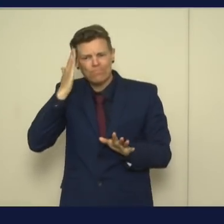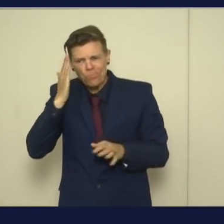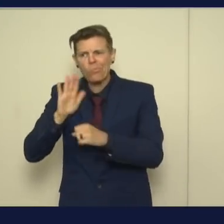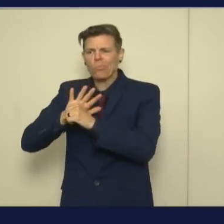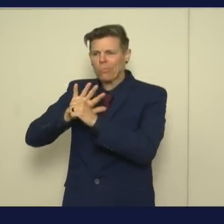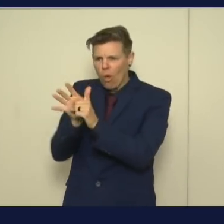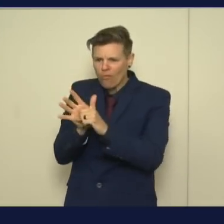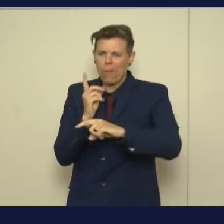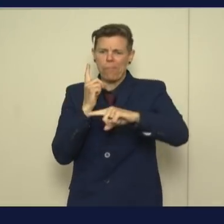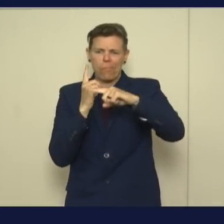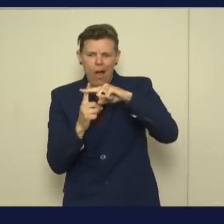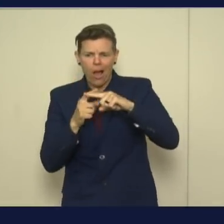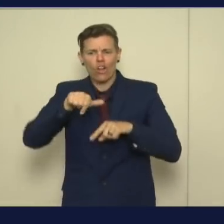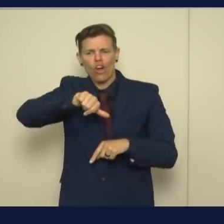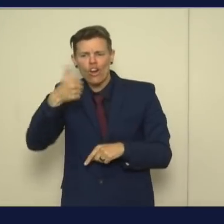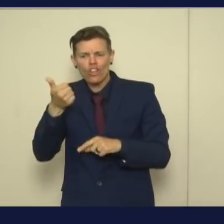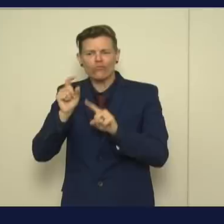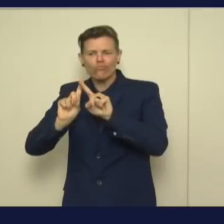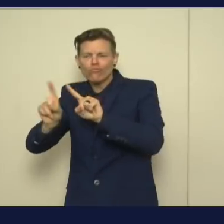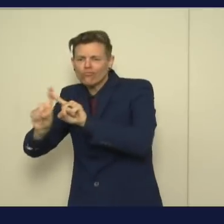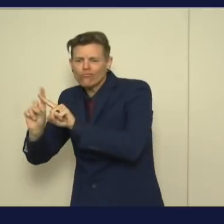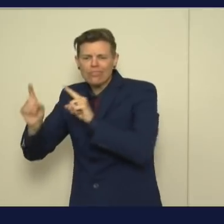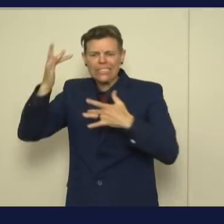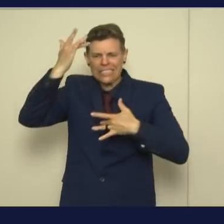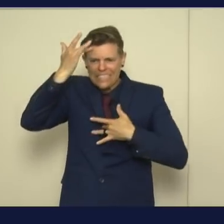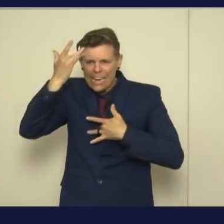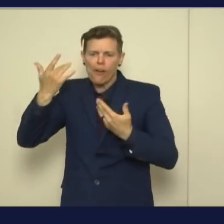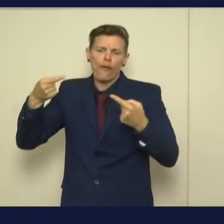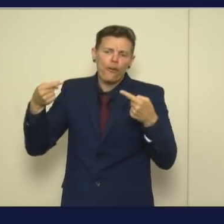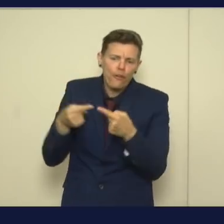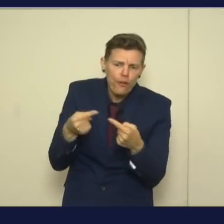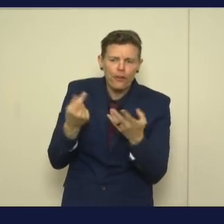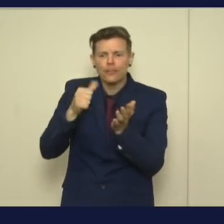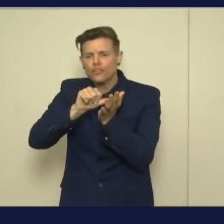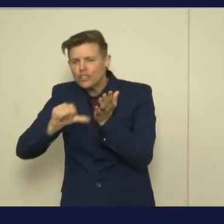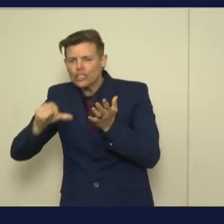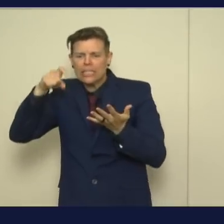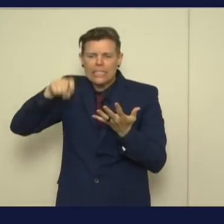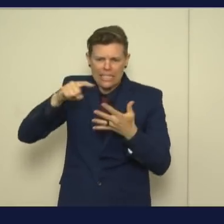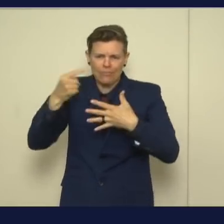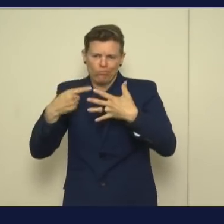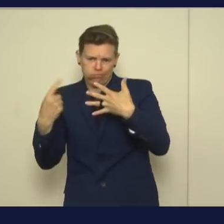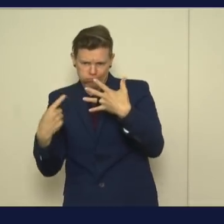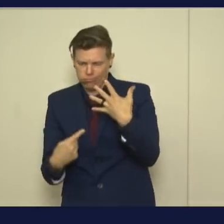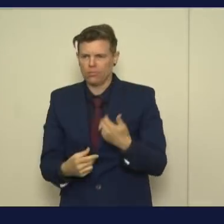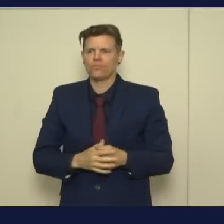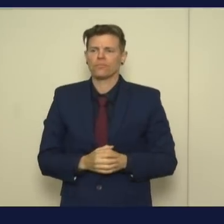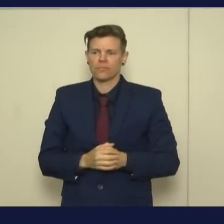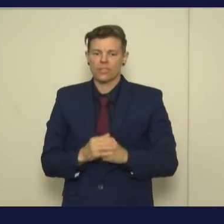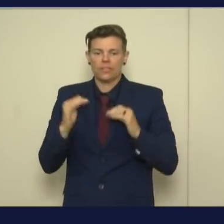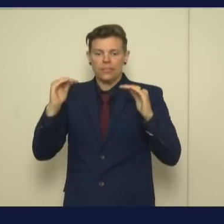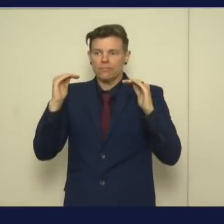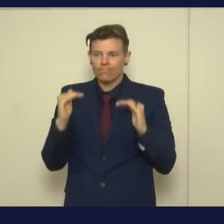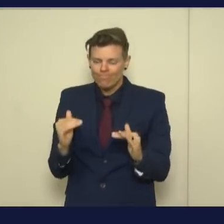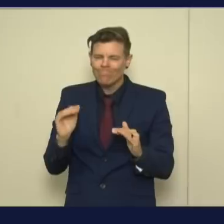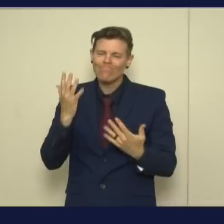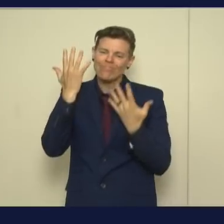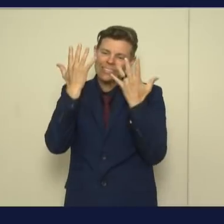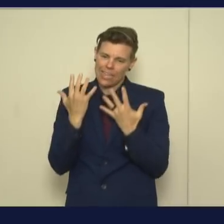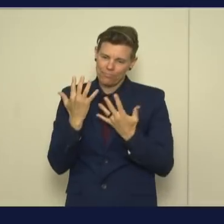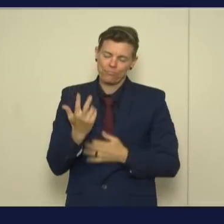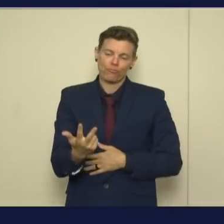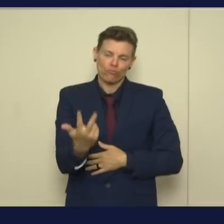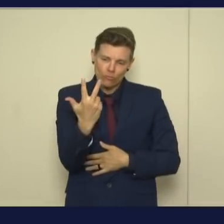care. Unfortunately, we have 3 new deaths today. We have, and of the 3, we've got a younger person